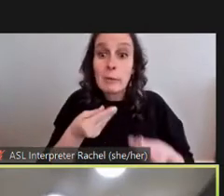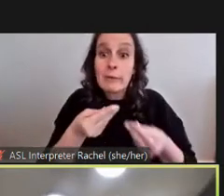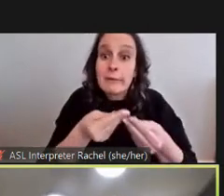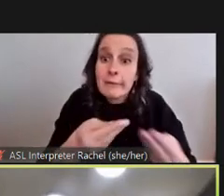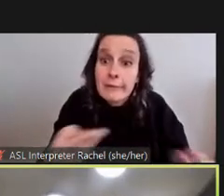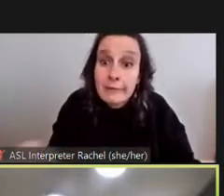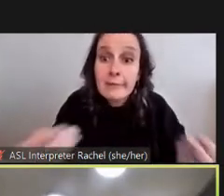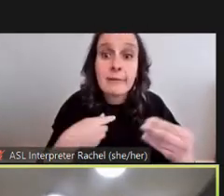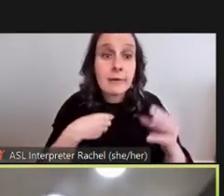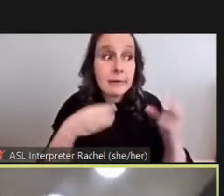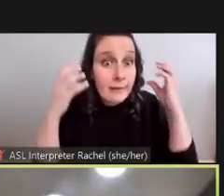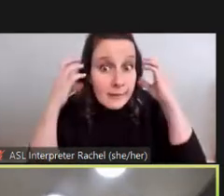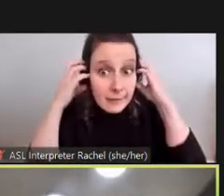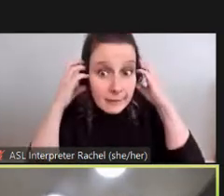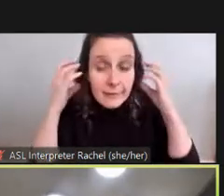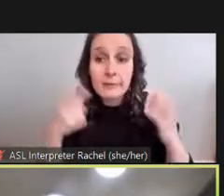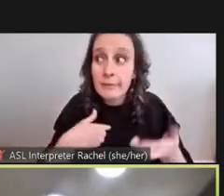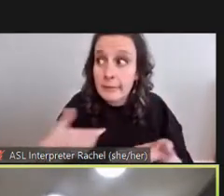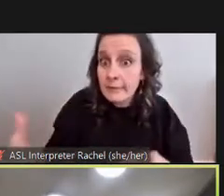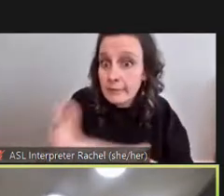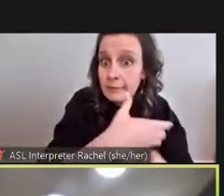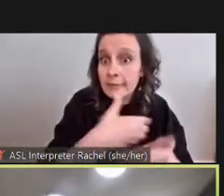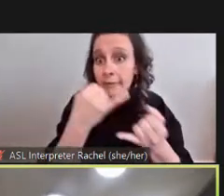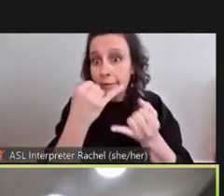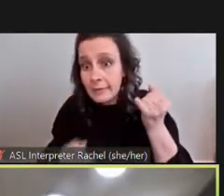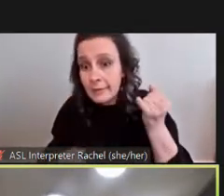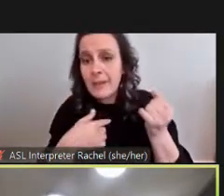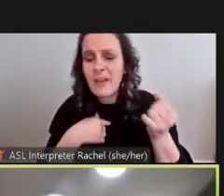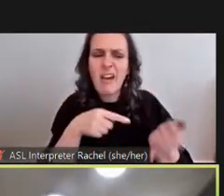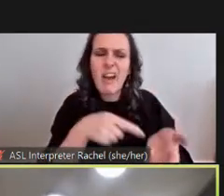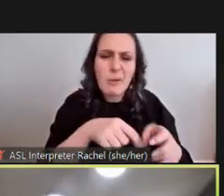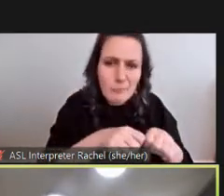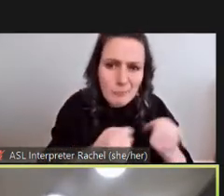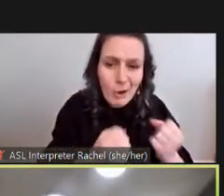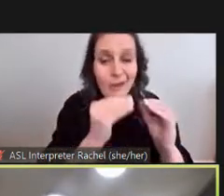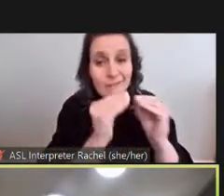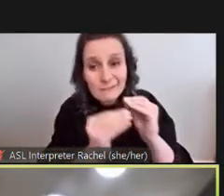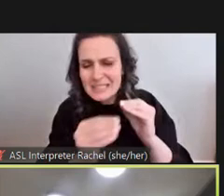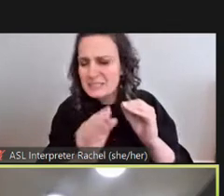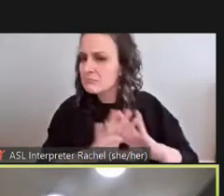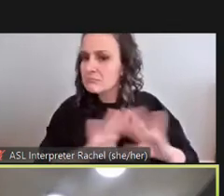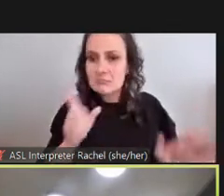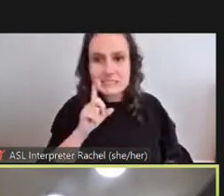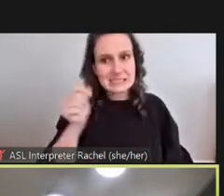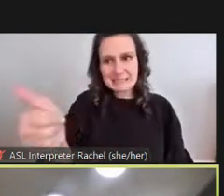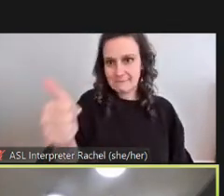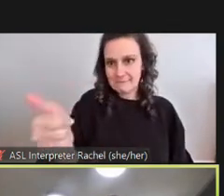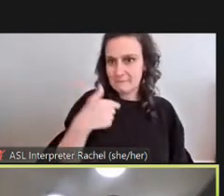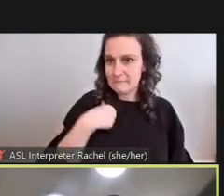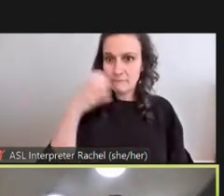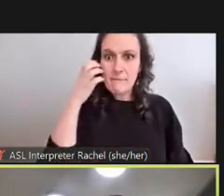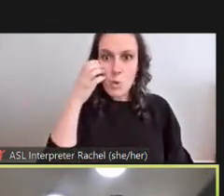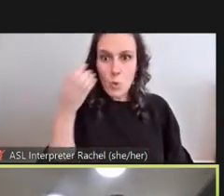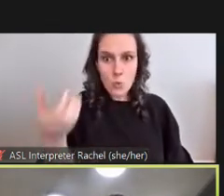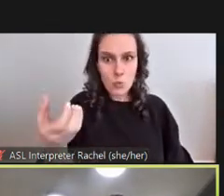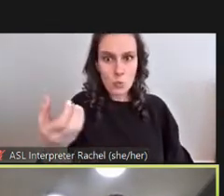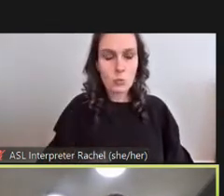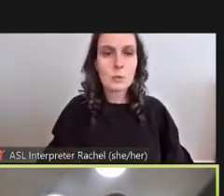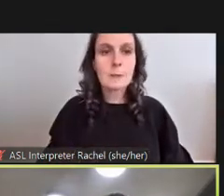out devices, you don't have to collect them, you don't have to repair them, and so on. And especially